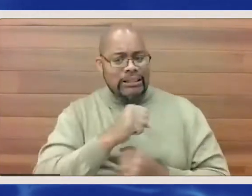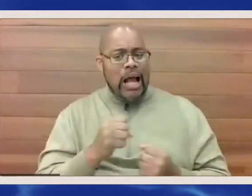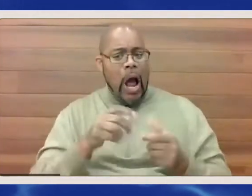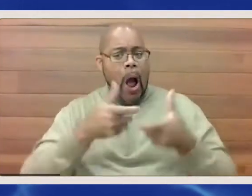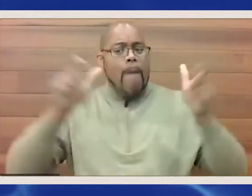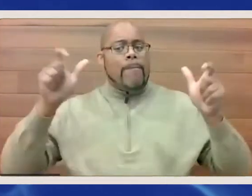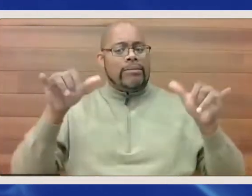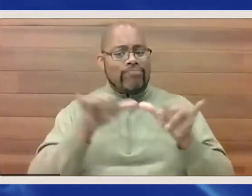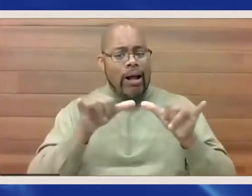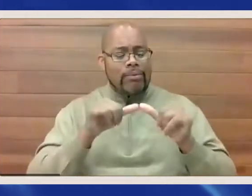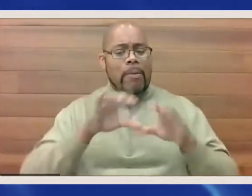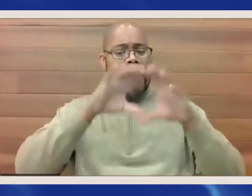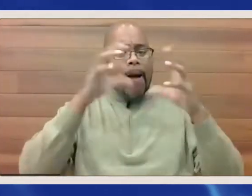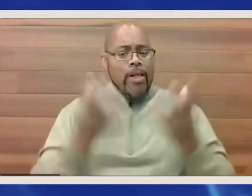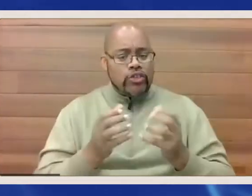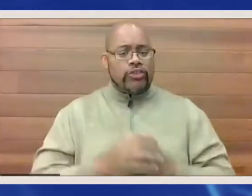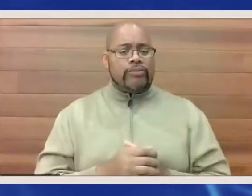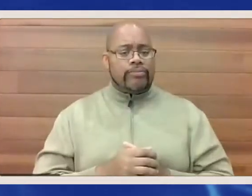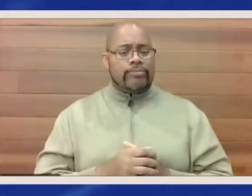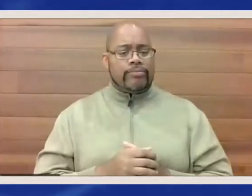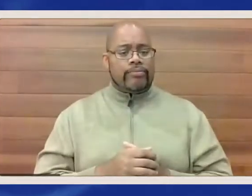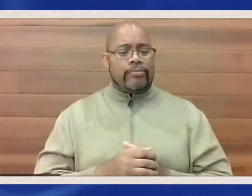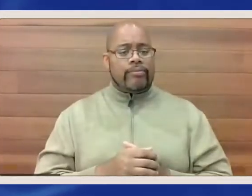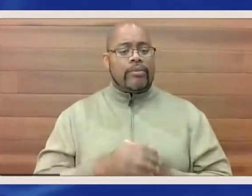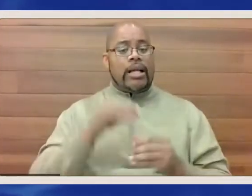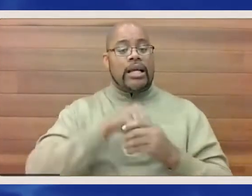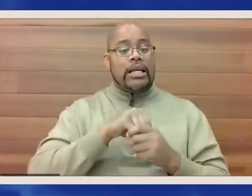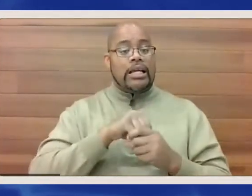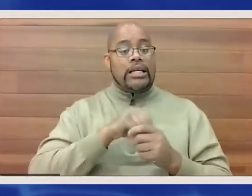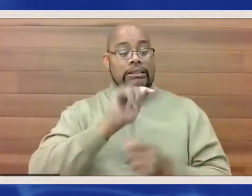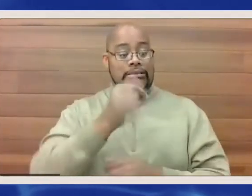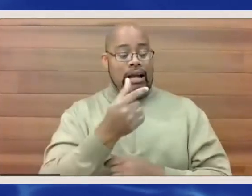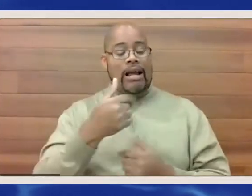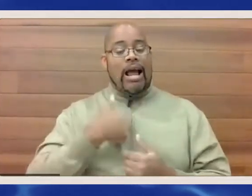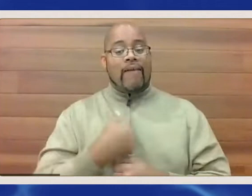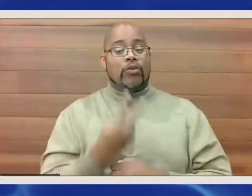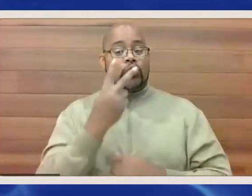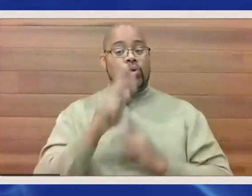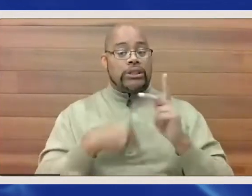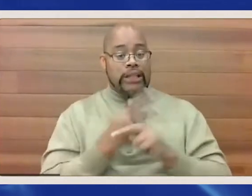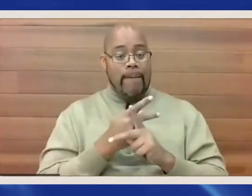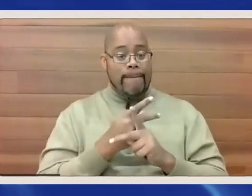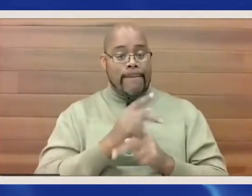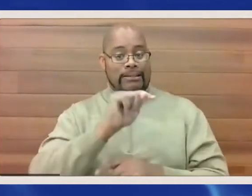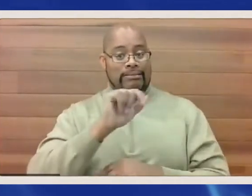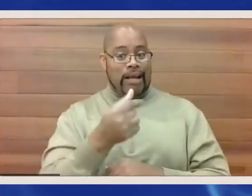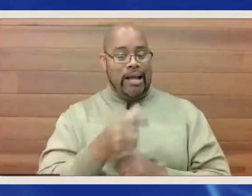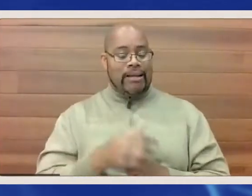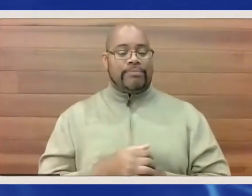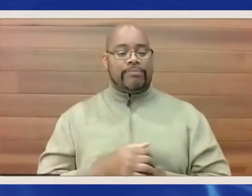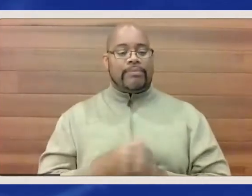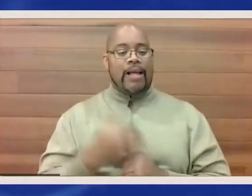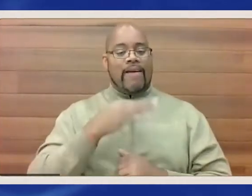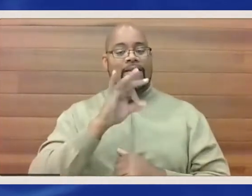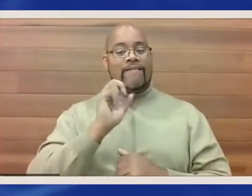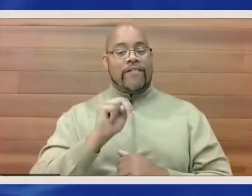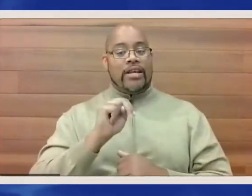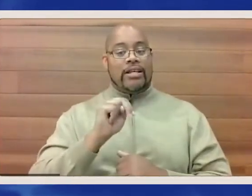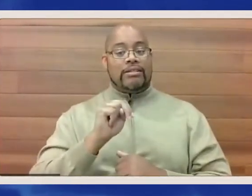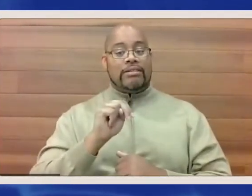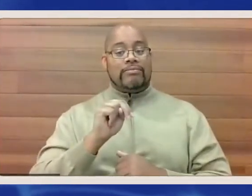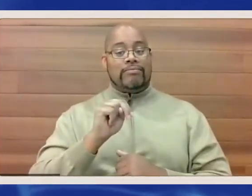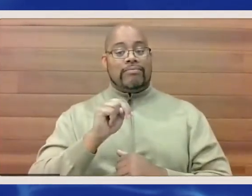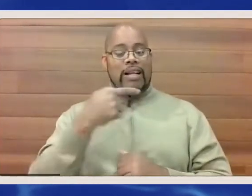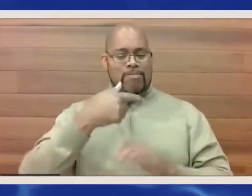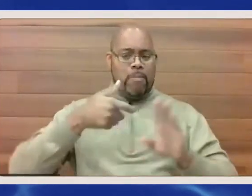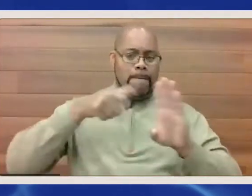So within internal tagging, there's 2 types of tags. There's fin tags where you punch a hole